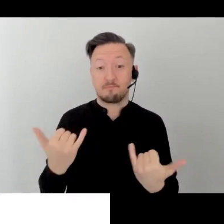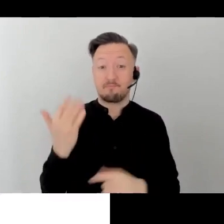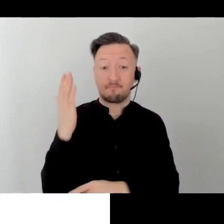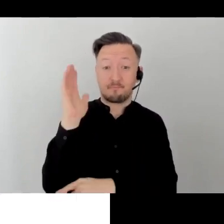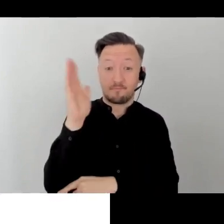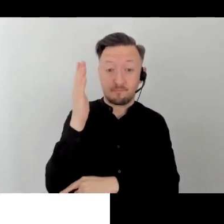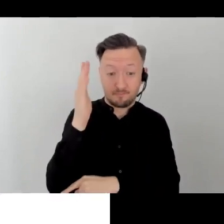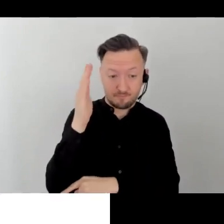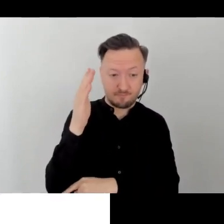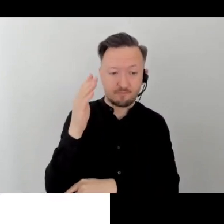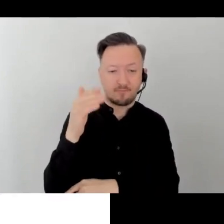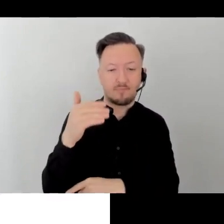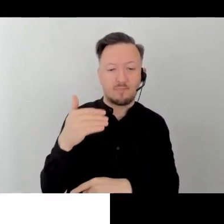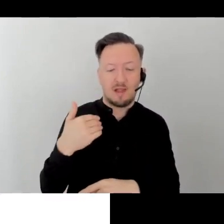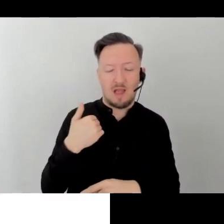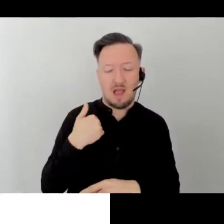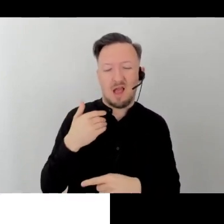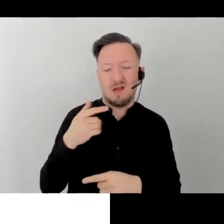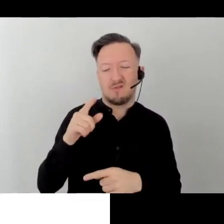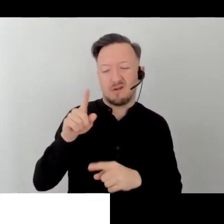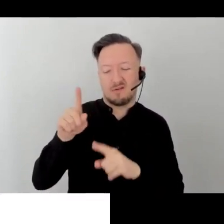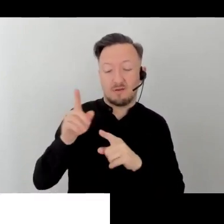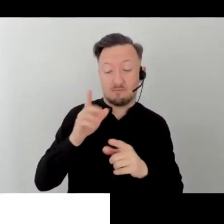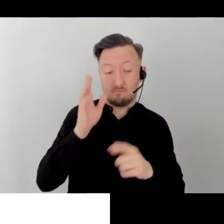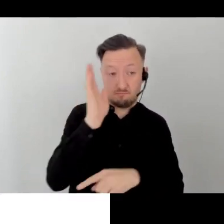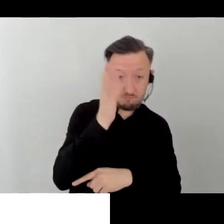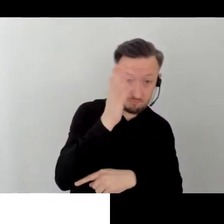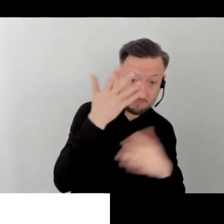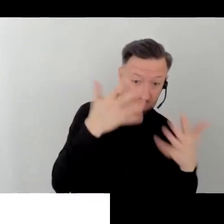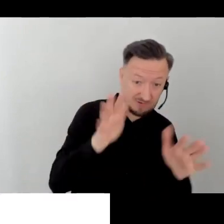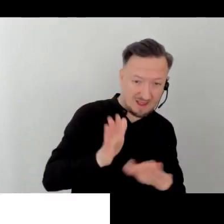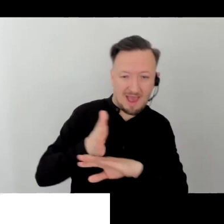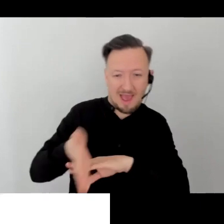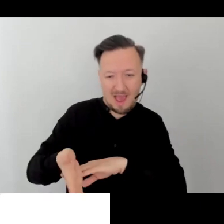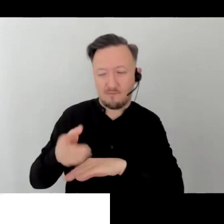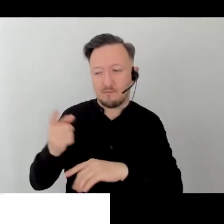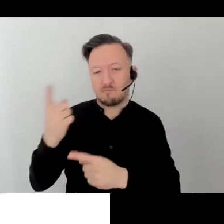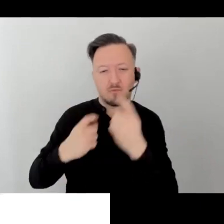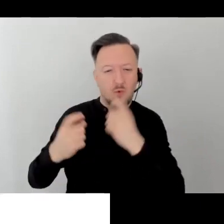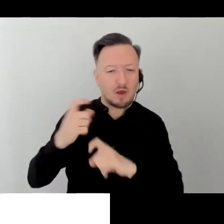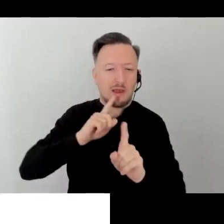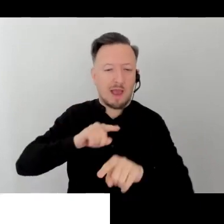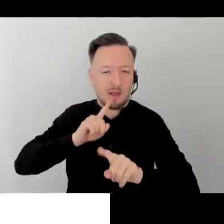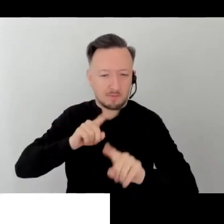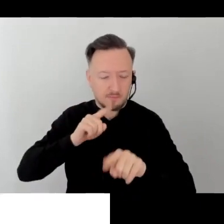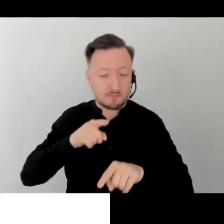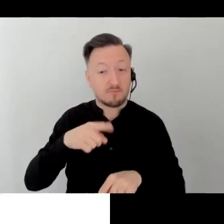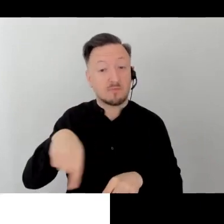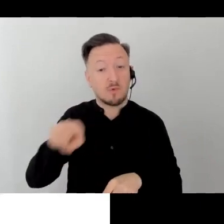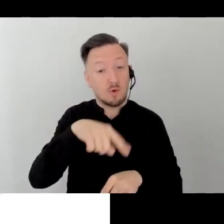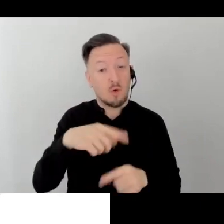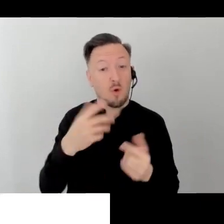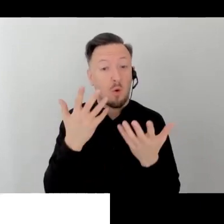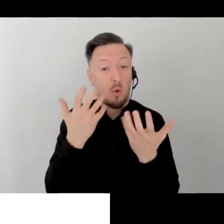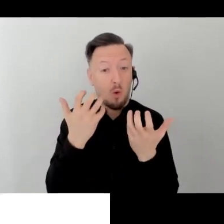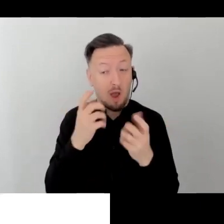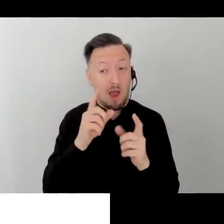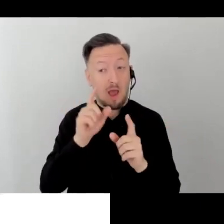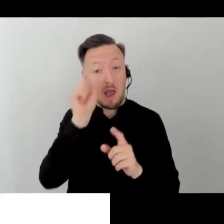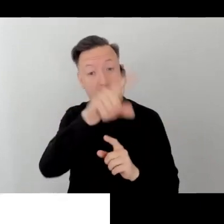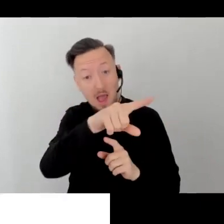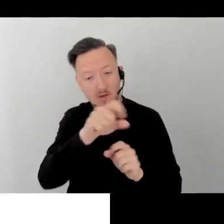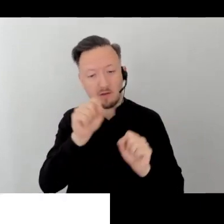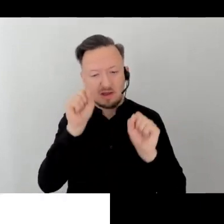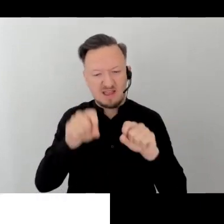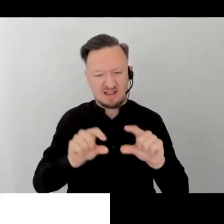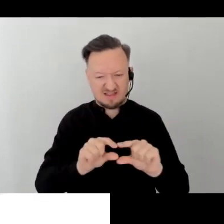followed by a facilitated Q&A session. Throughout the presentation, please feel free to enter any questions in the Q&A box located at the bottom